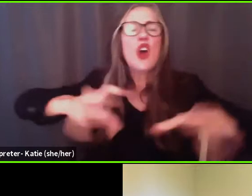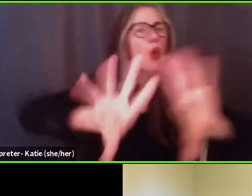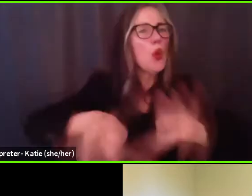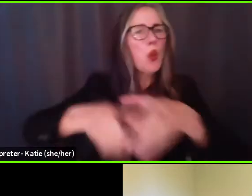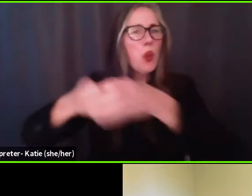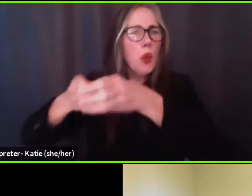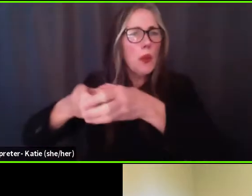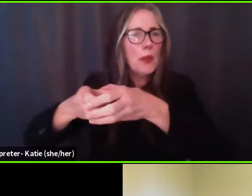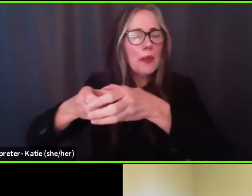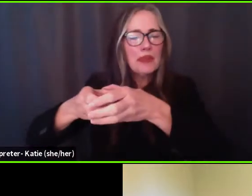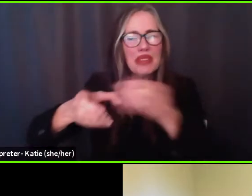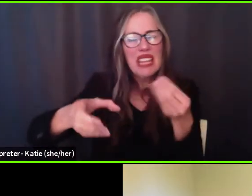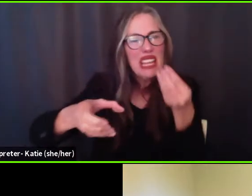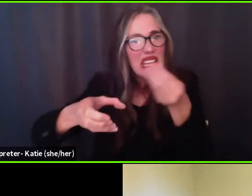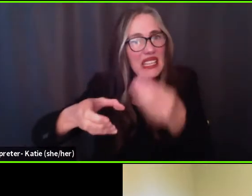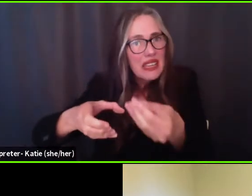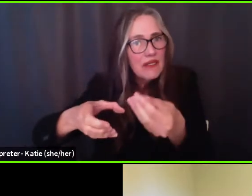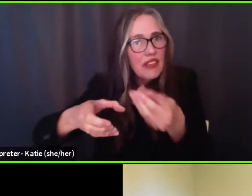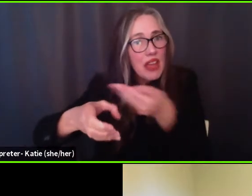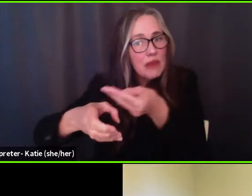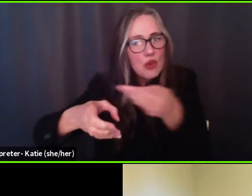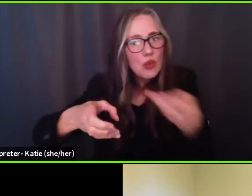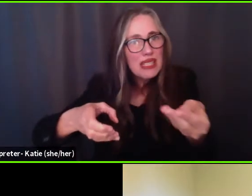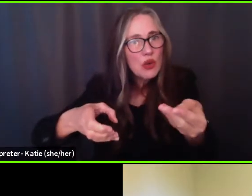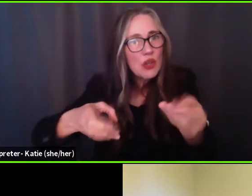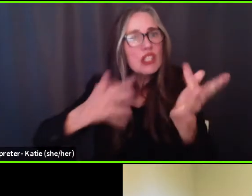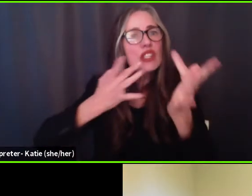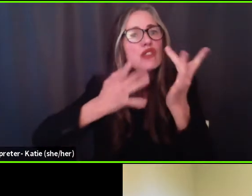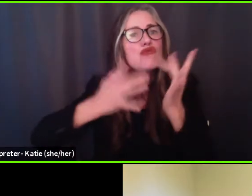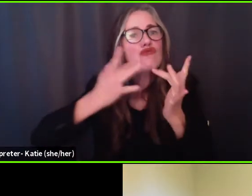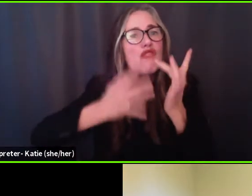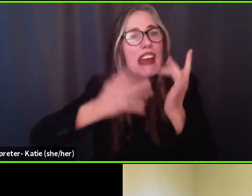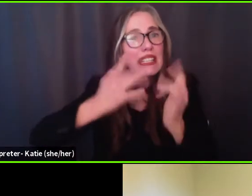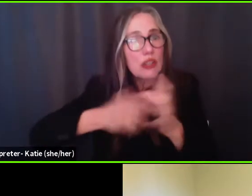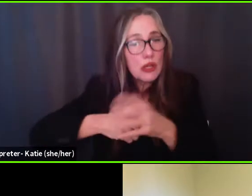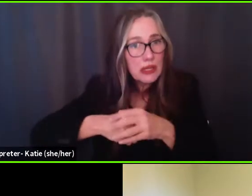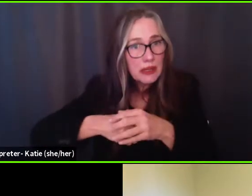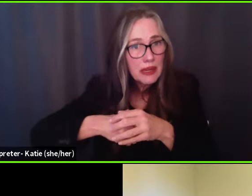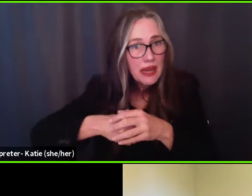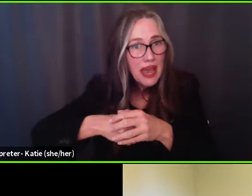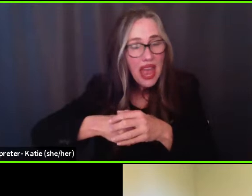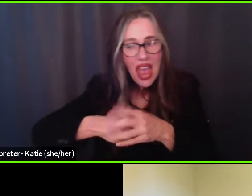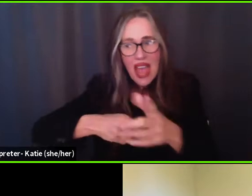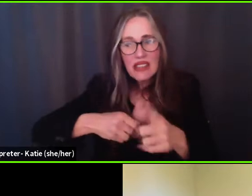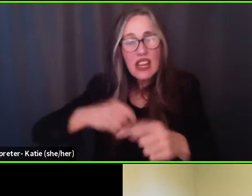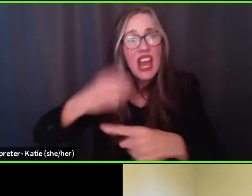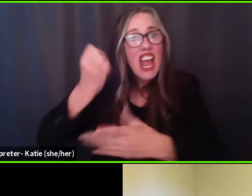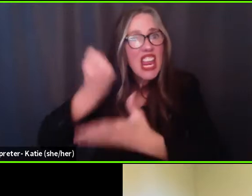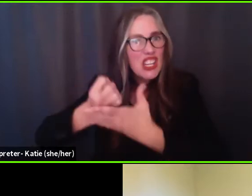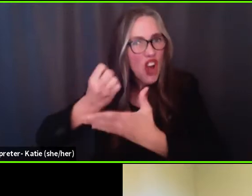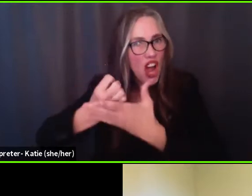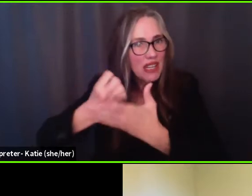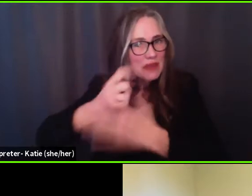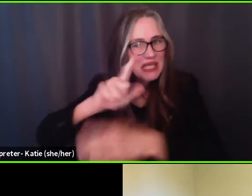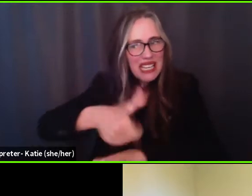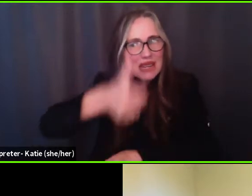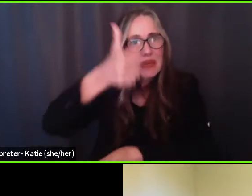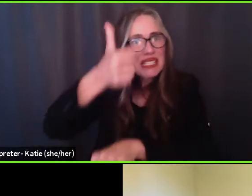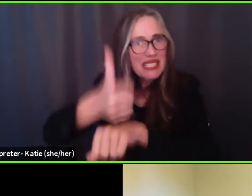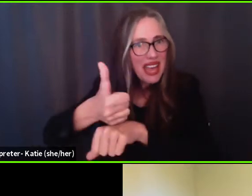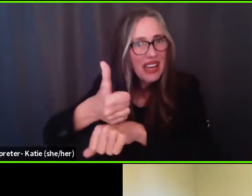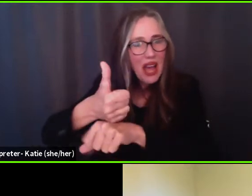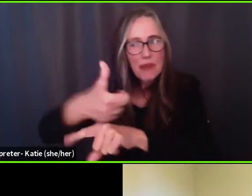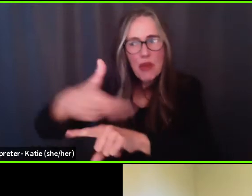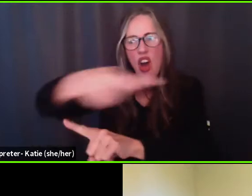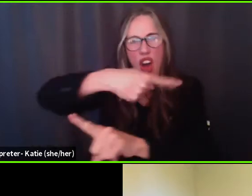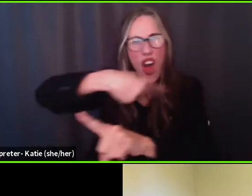rationalized and justified and that economies can extractive economies can be constructed around those communities and so again there are much